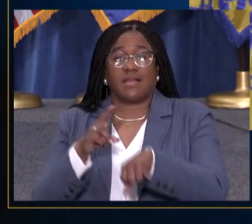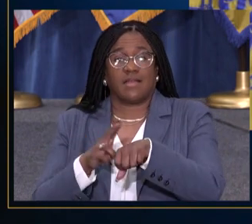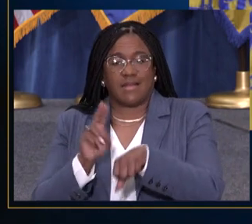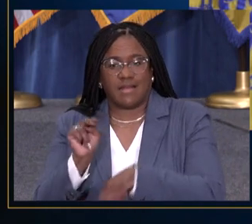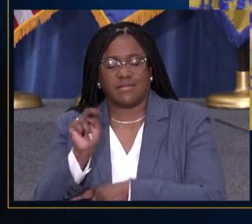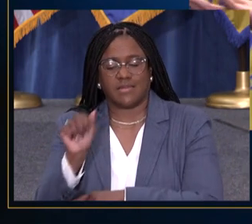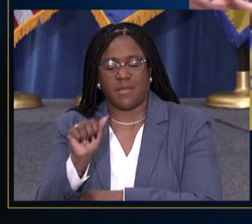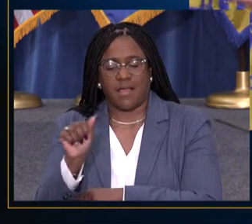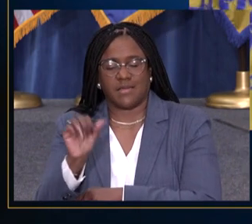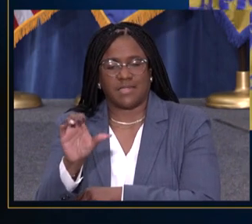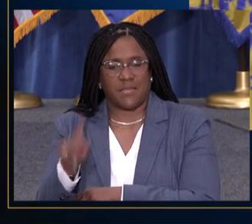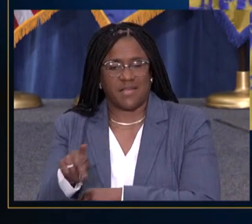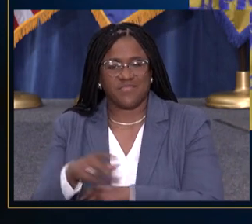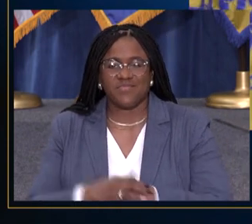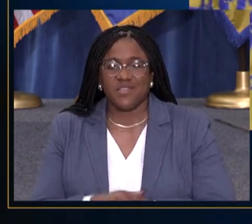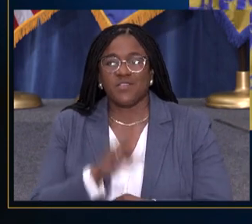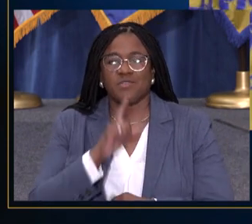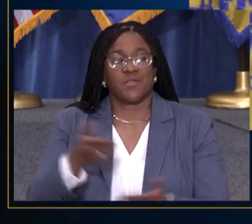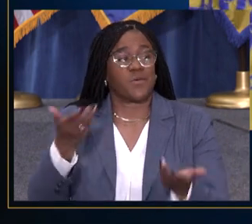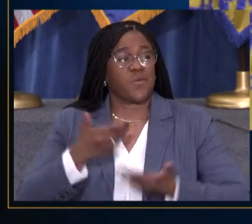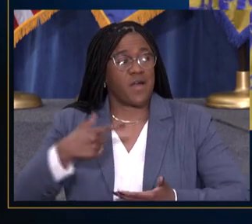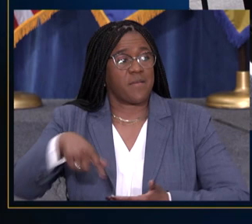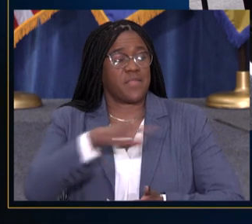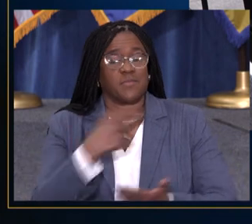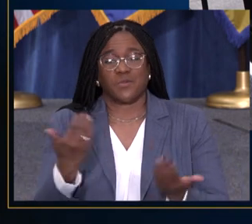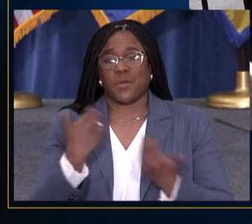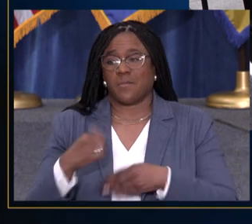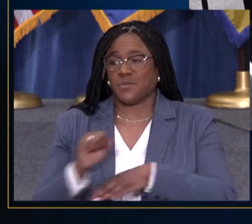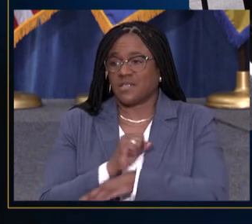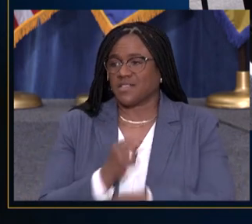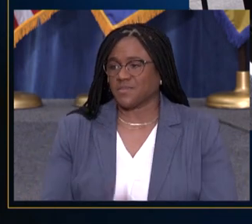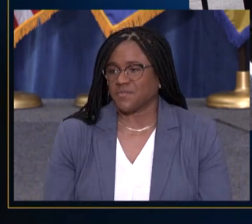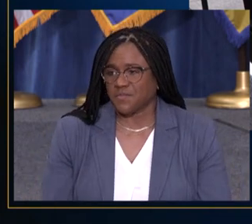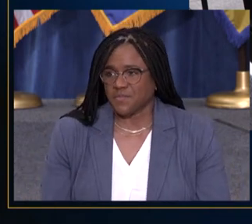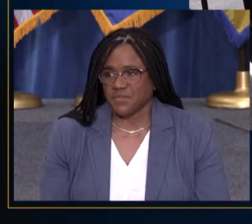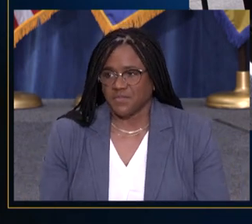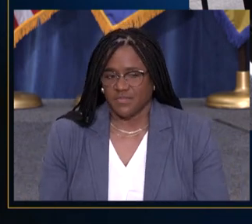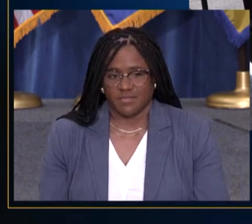Colored People. Please welcome them to the stage.